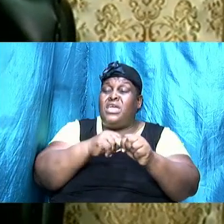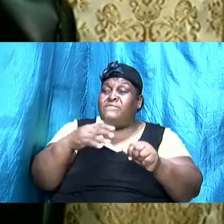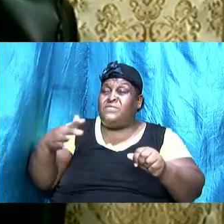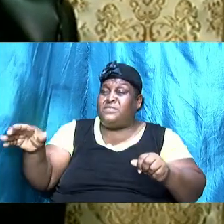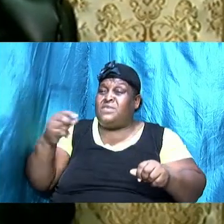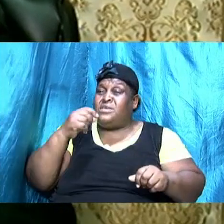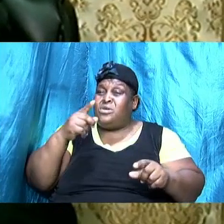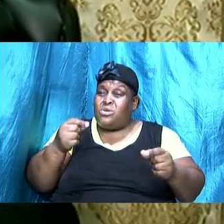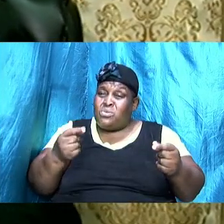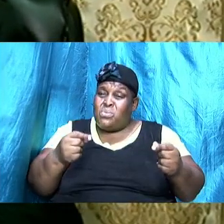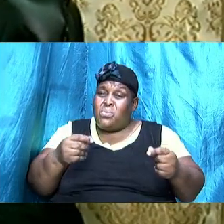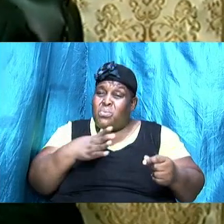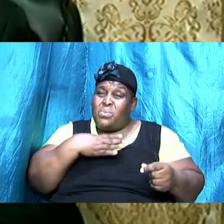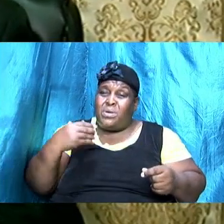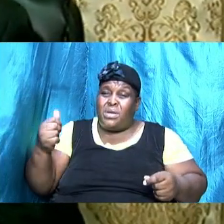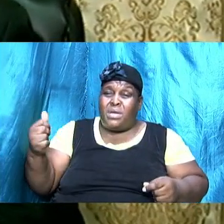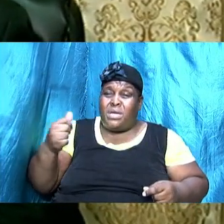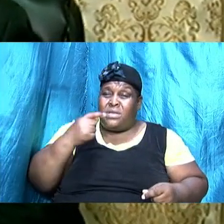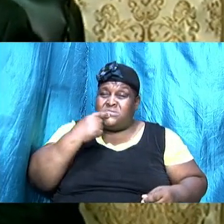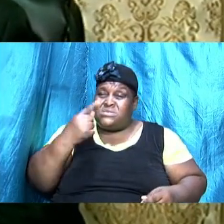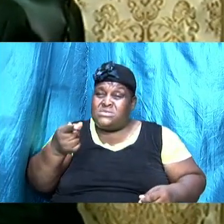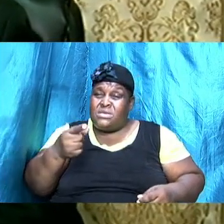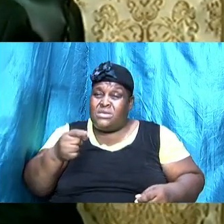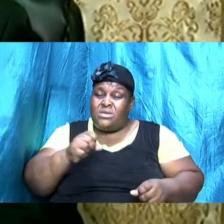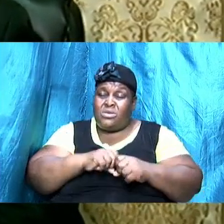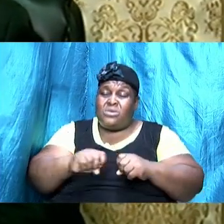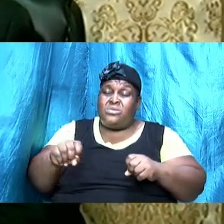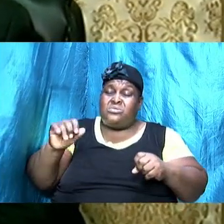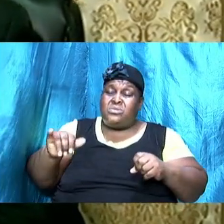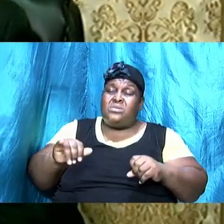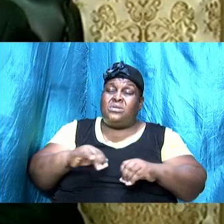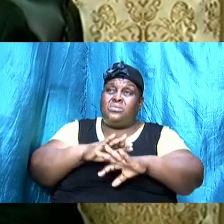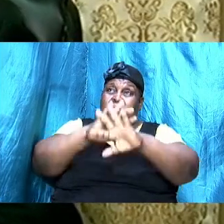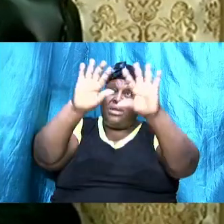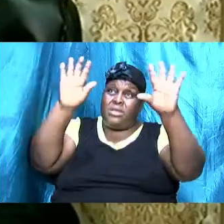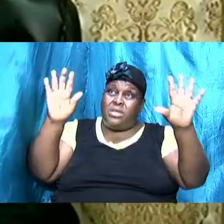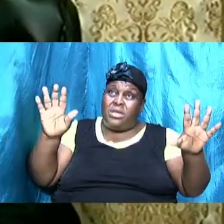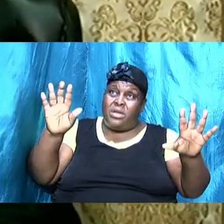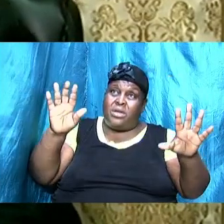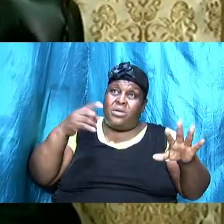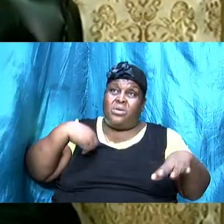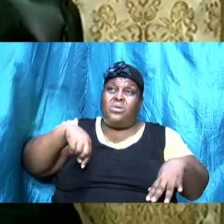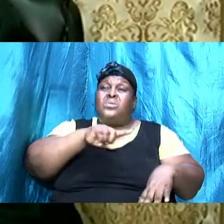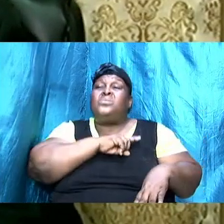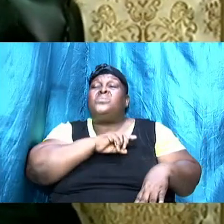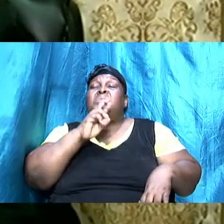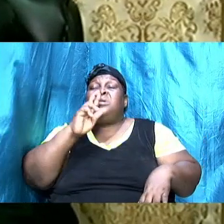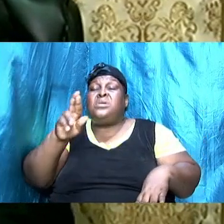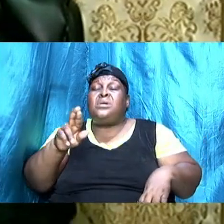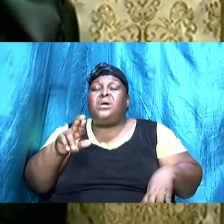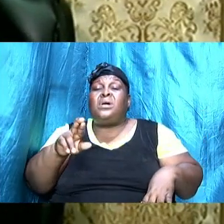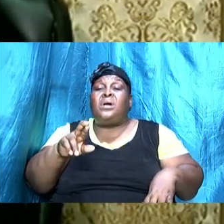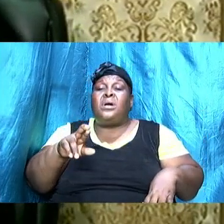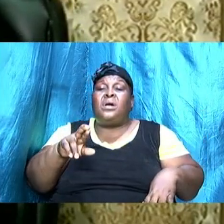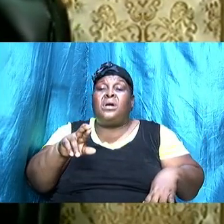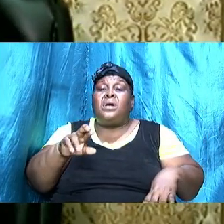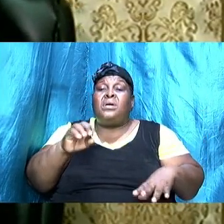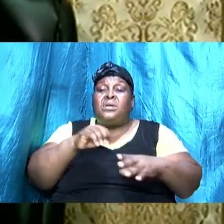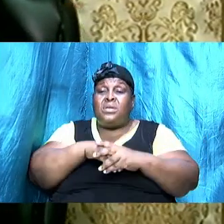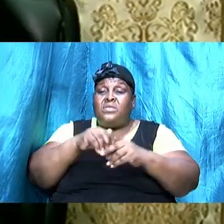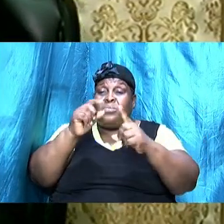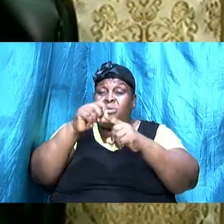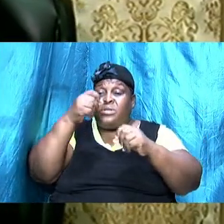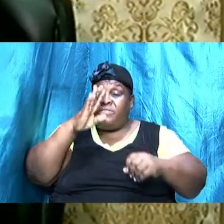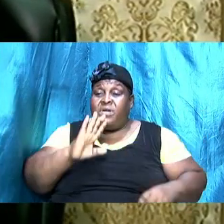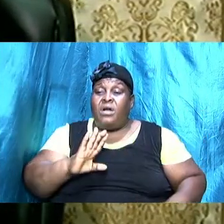and say, so that we are clear that we are in conformity. And so it